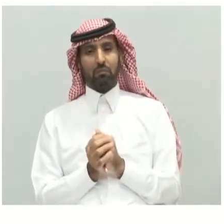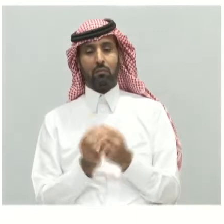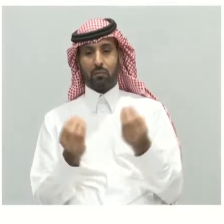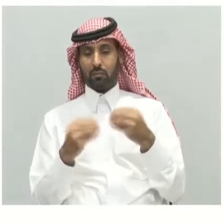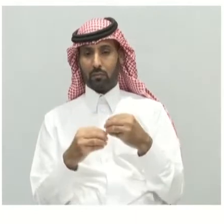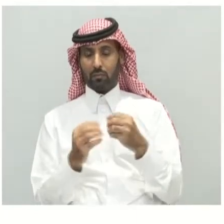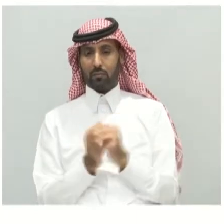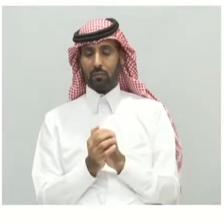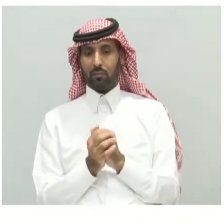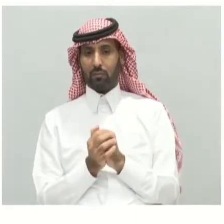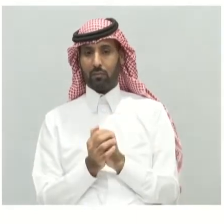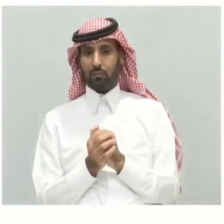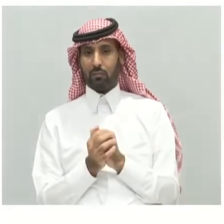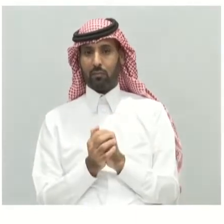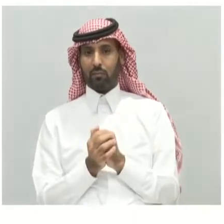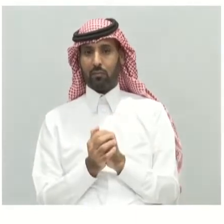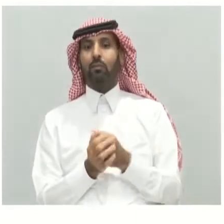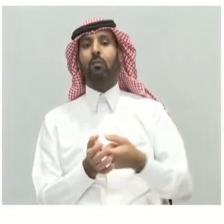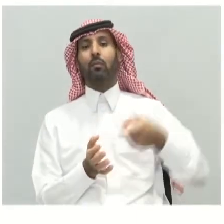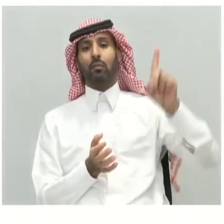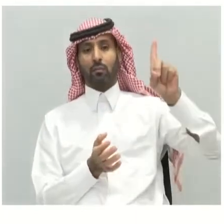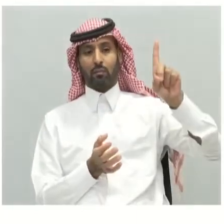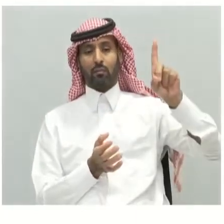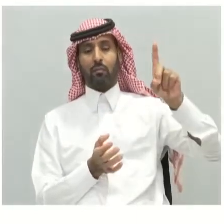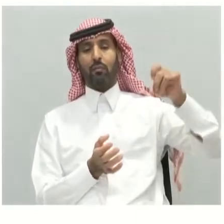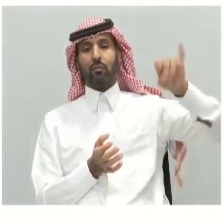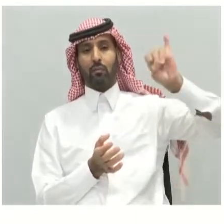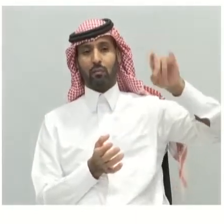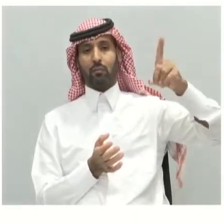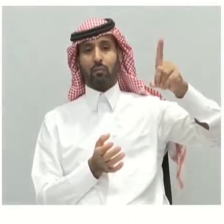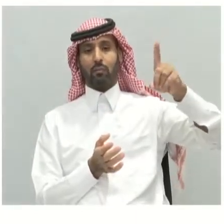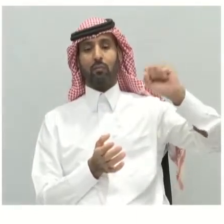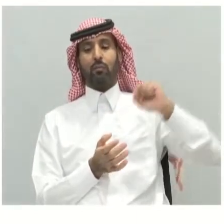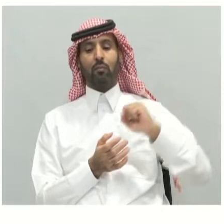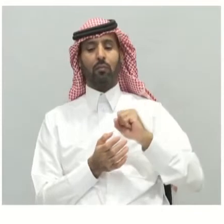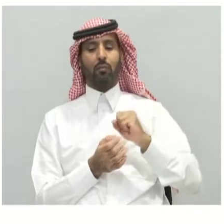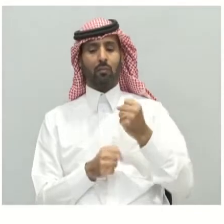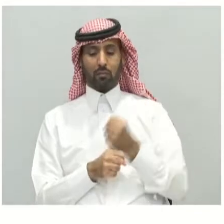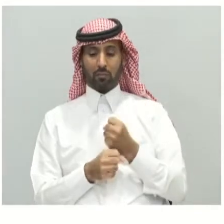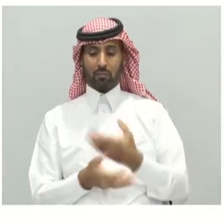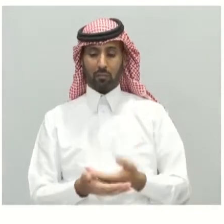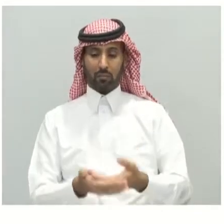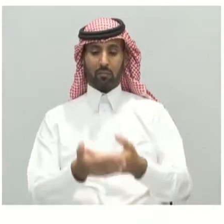what? Did. Do you remember last